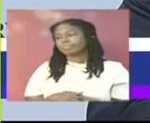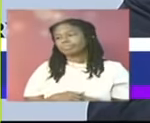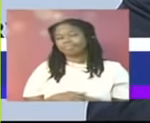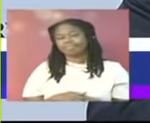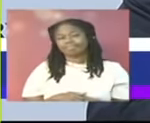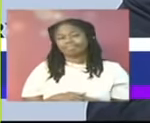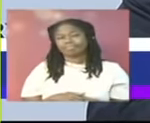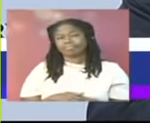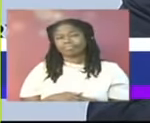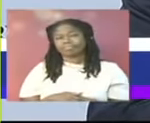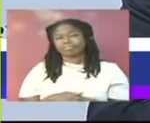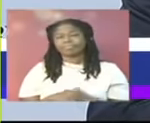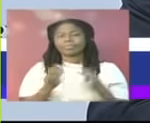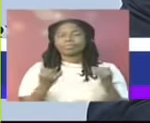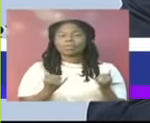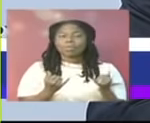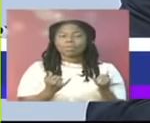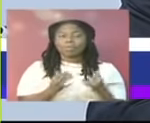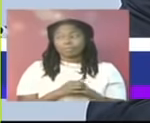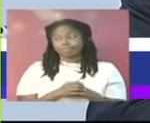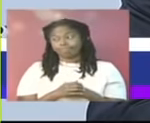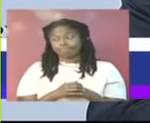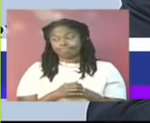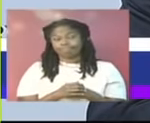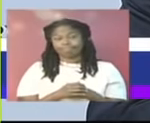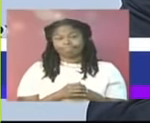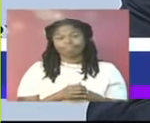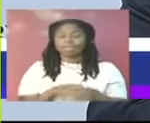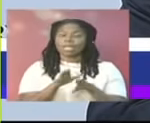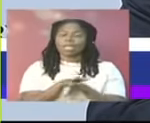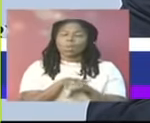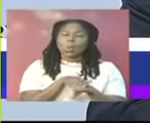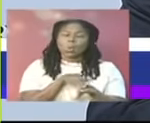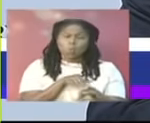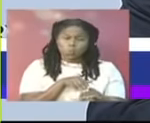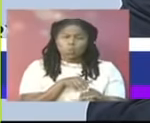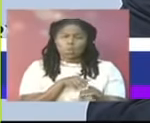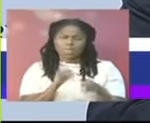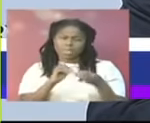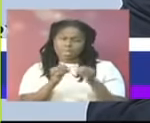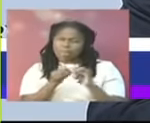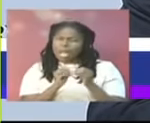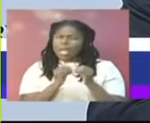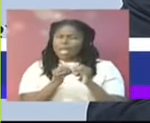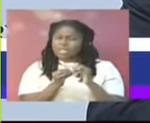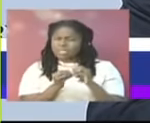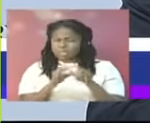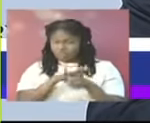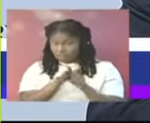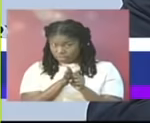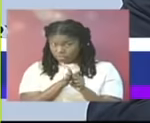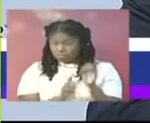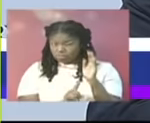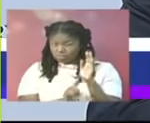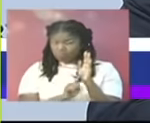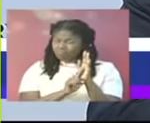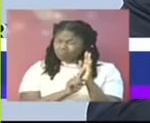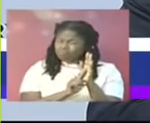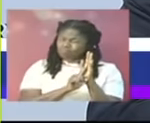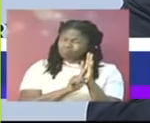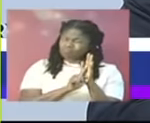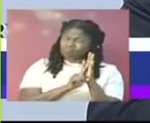yet. 1 second. So as we've seen slowly increasing numbers or cumulative numbers between over